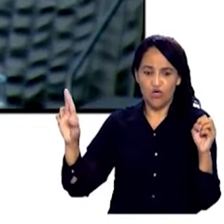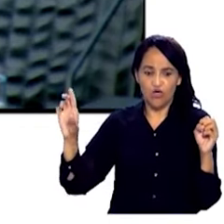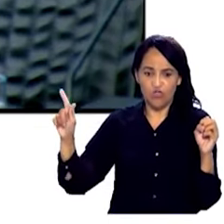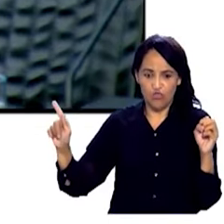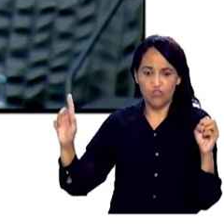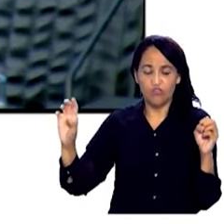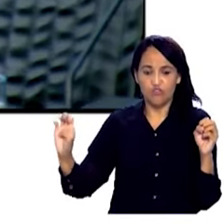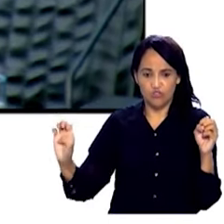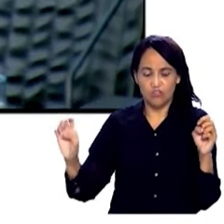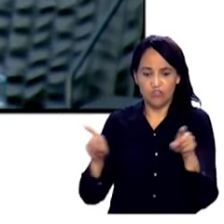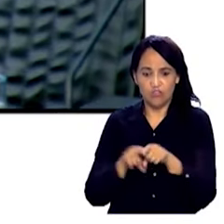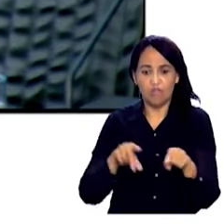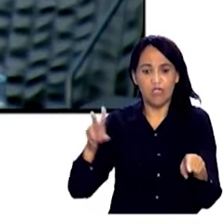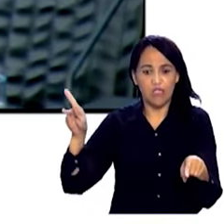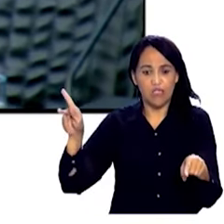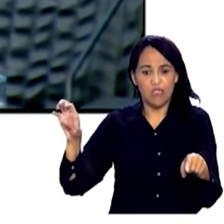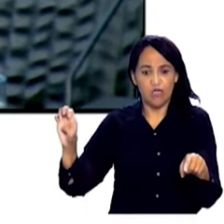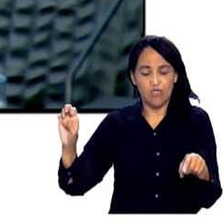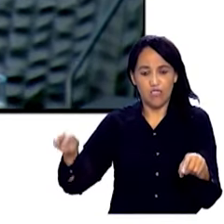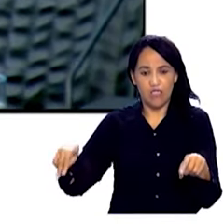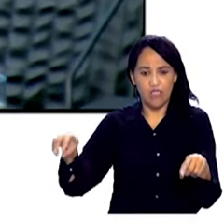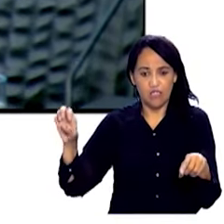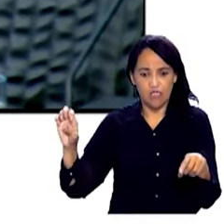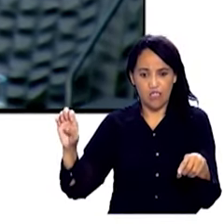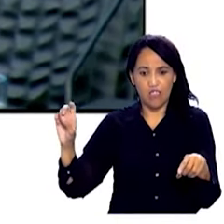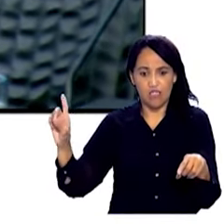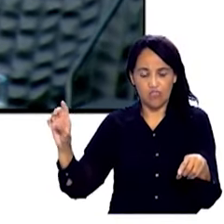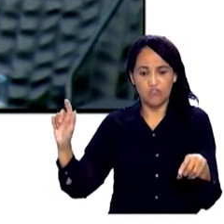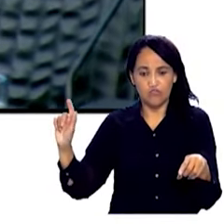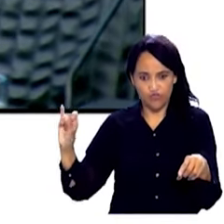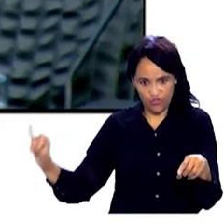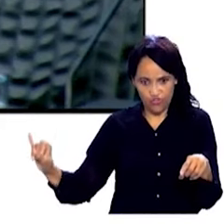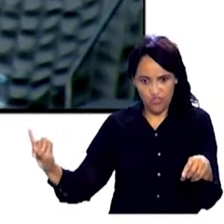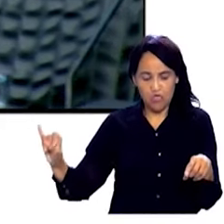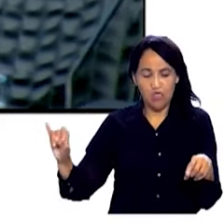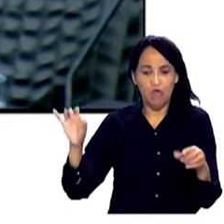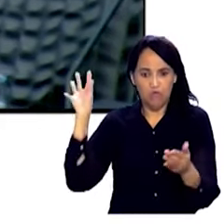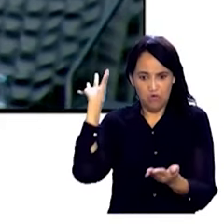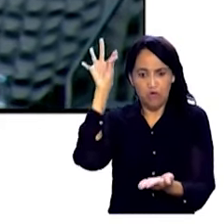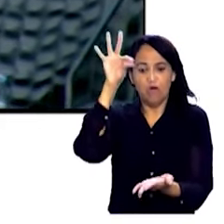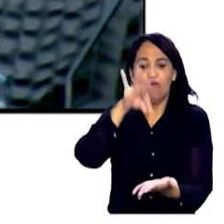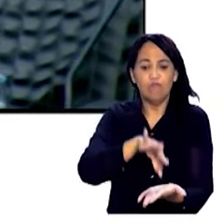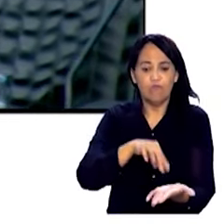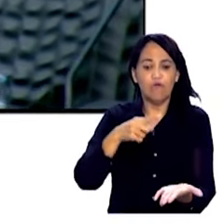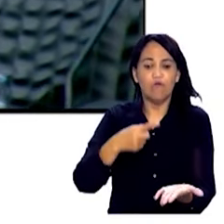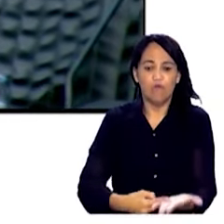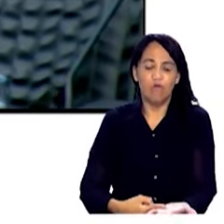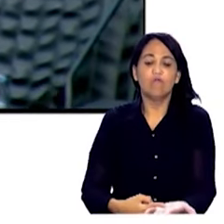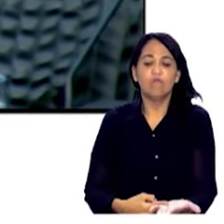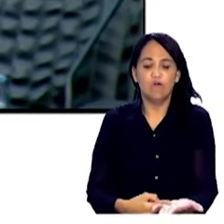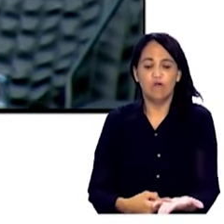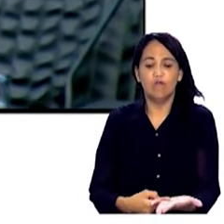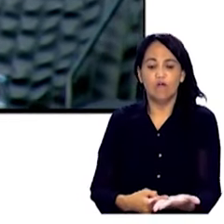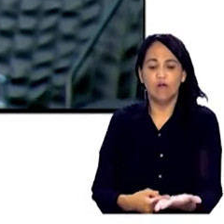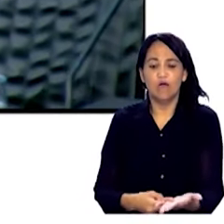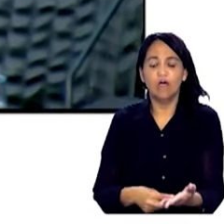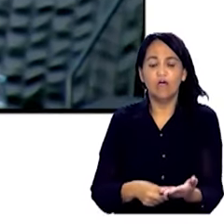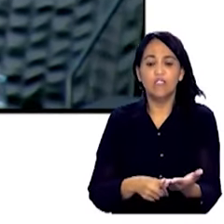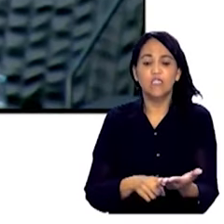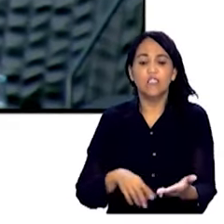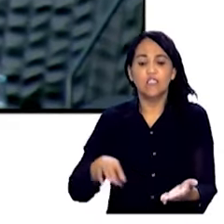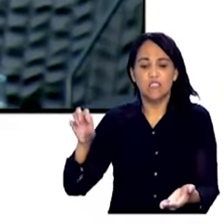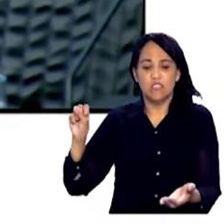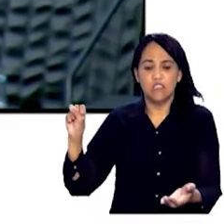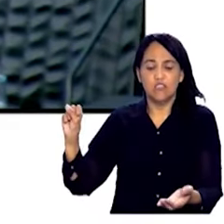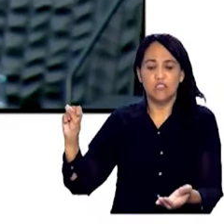unanimously confirmed and Bill Clinton appointees Ruth gins Ander confirmed by